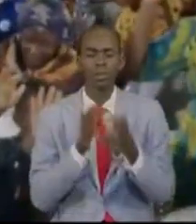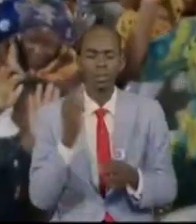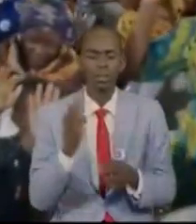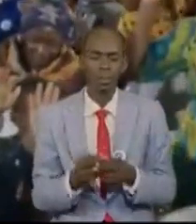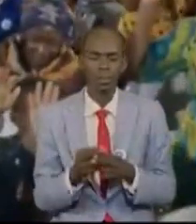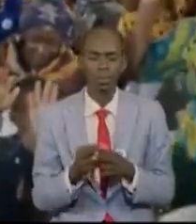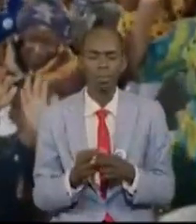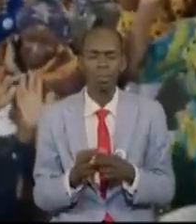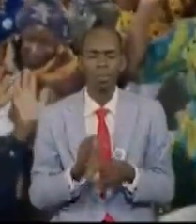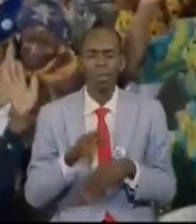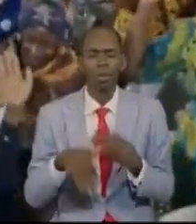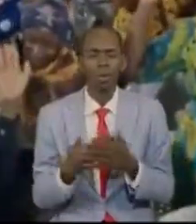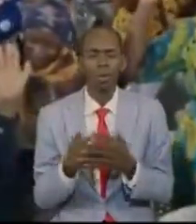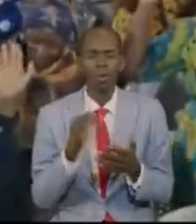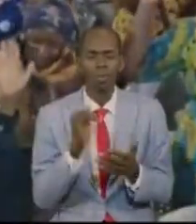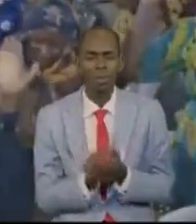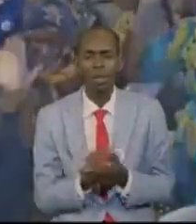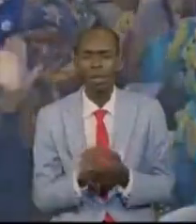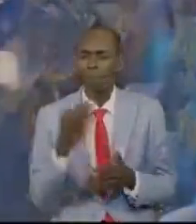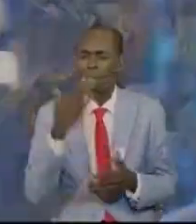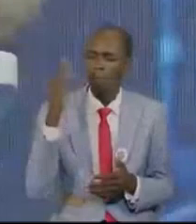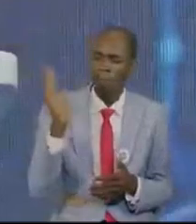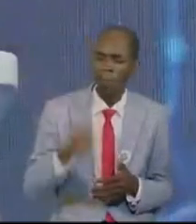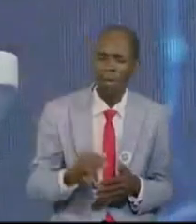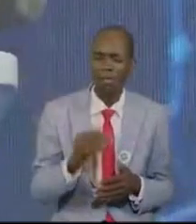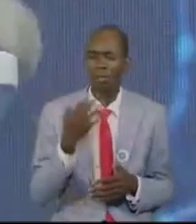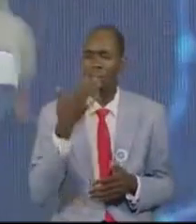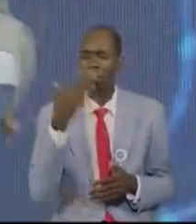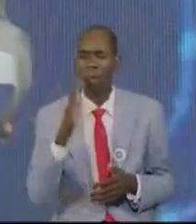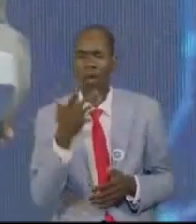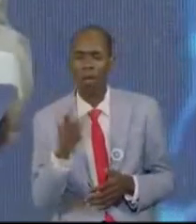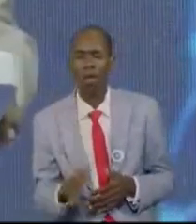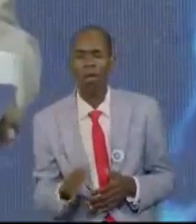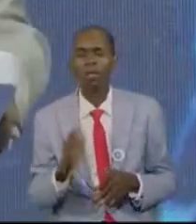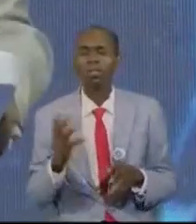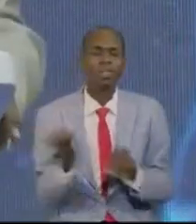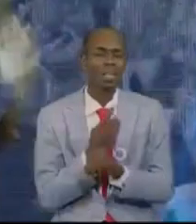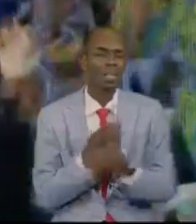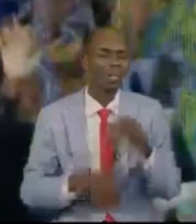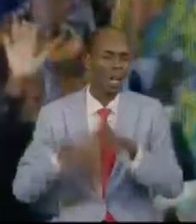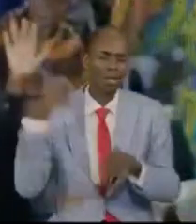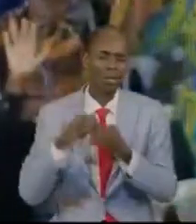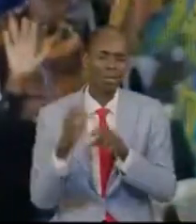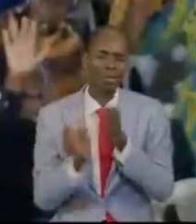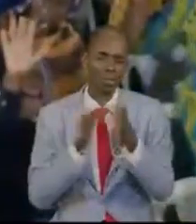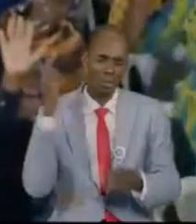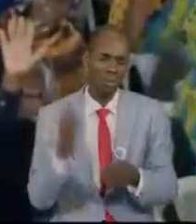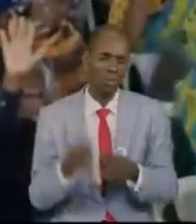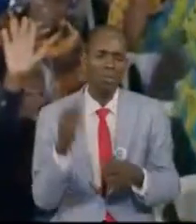All that evil, bad luck, whatever, get out in Jesus' name.